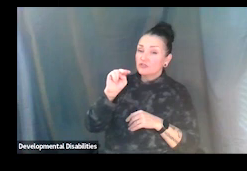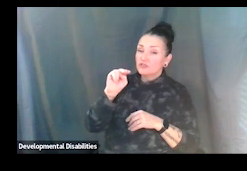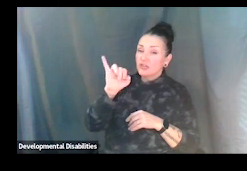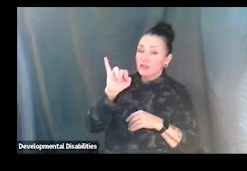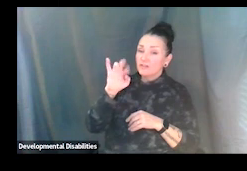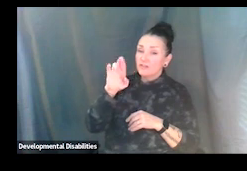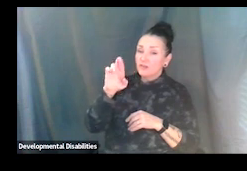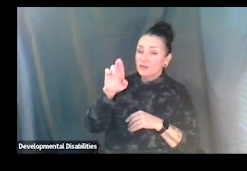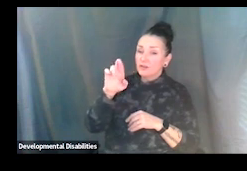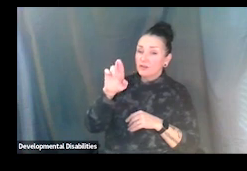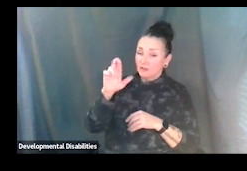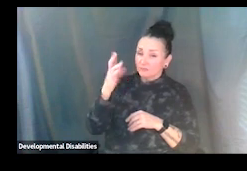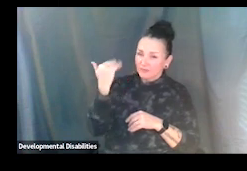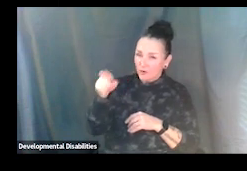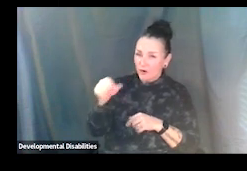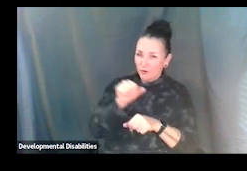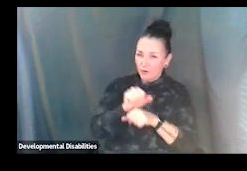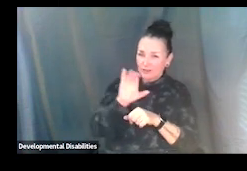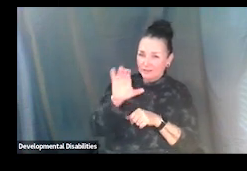unmute yourself.